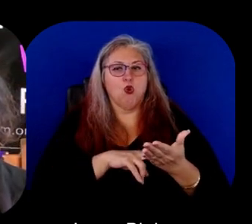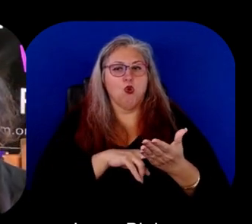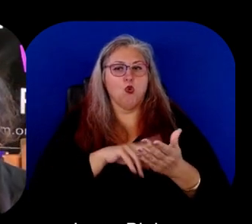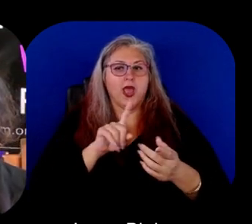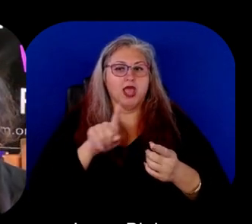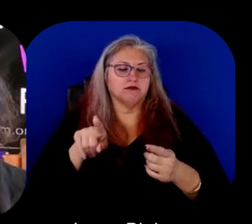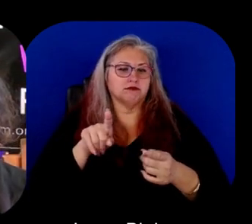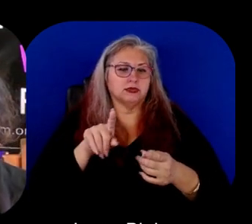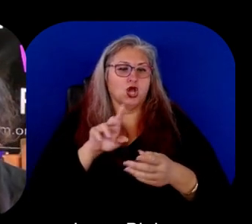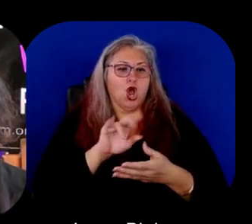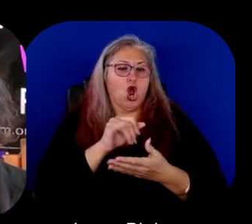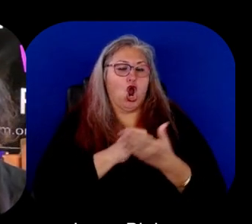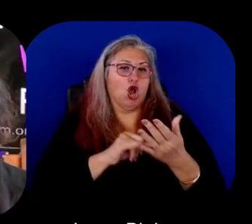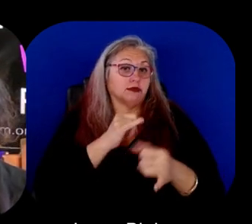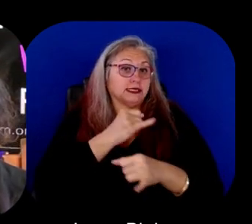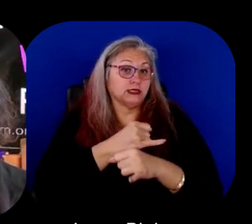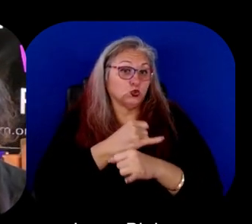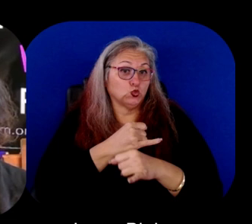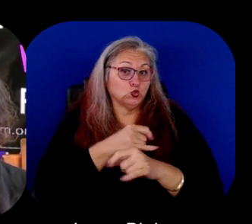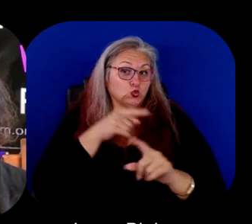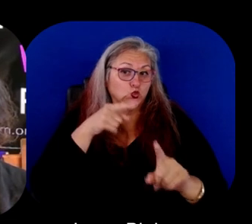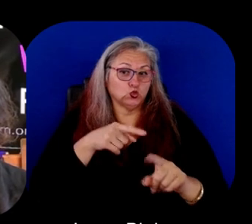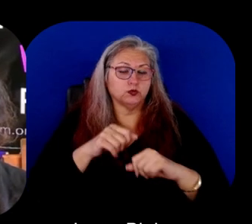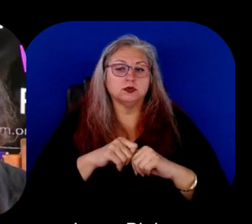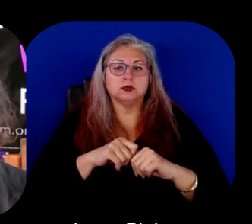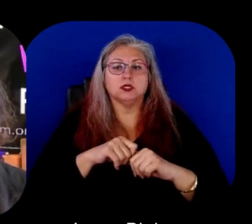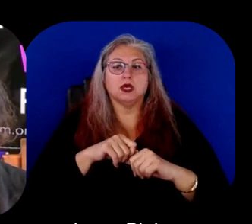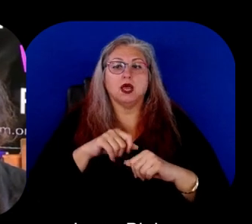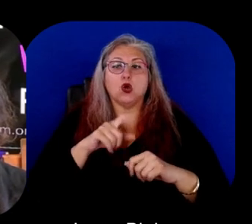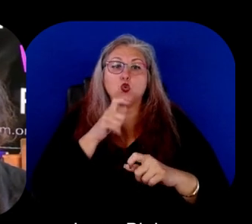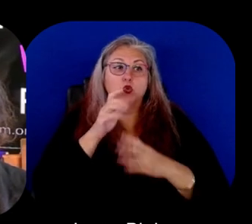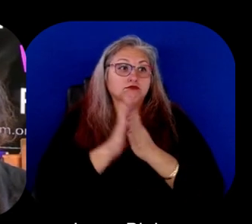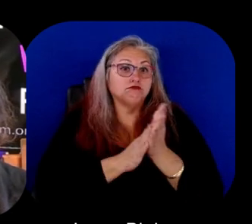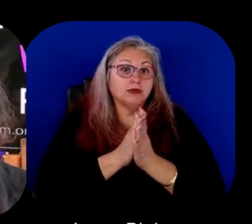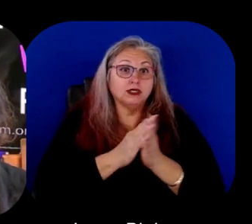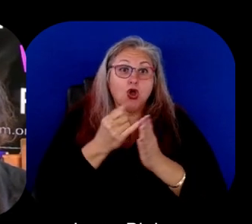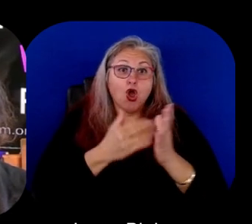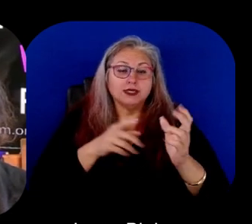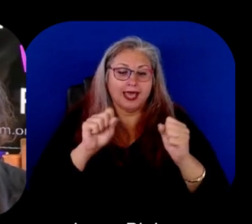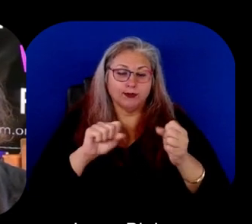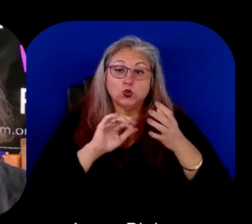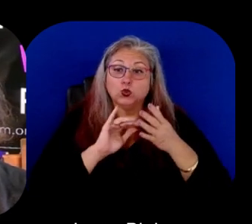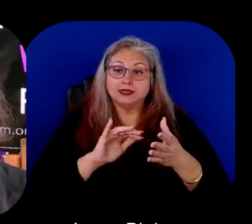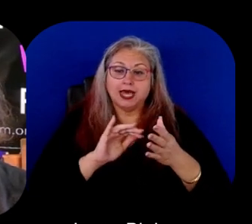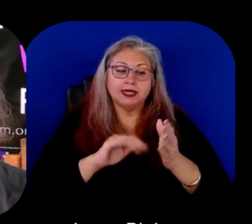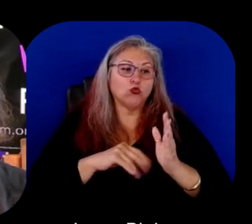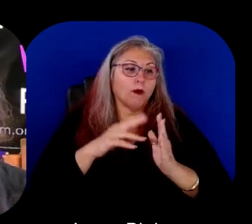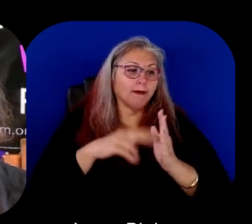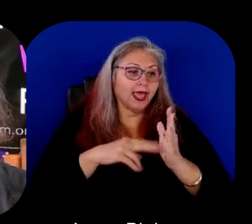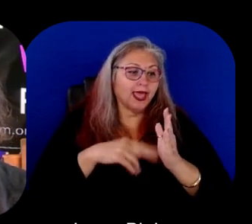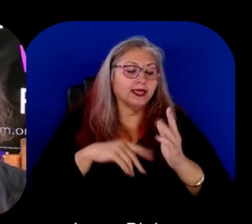into an institute, an arts institution, where passionate artists could study